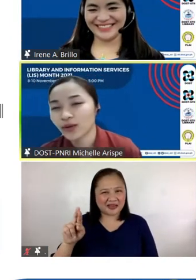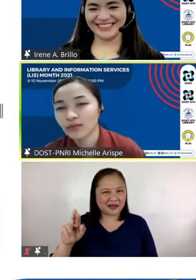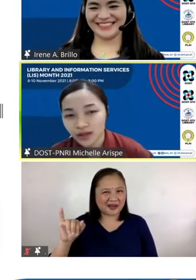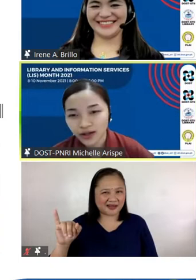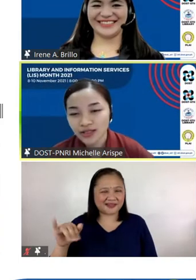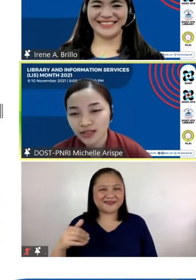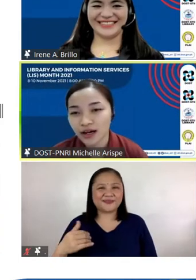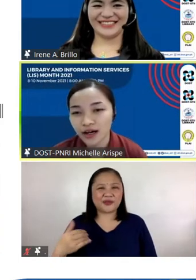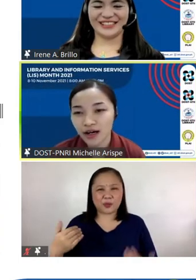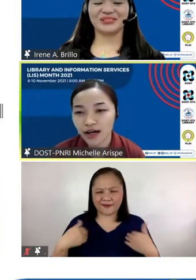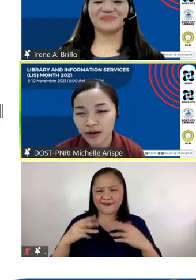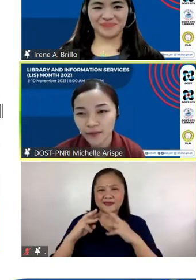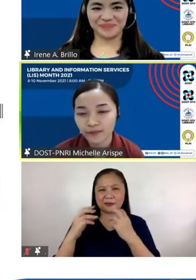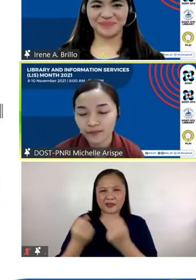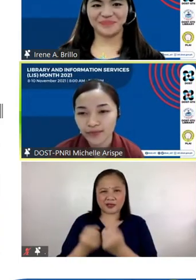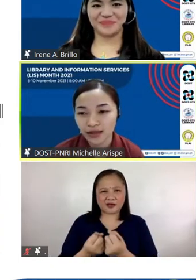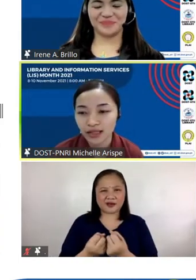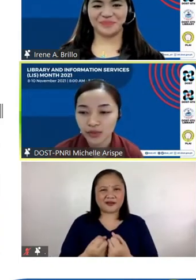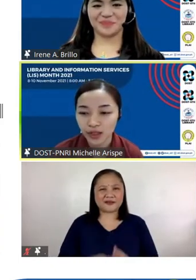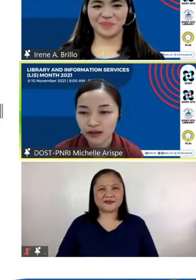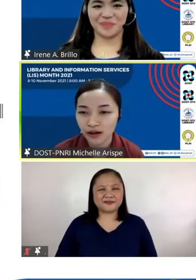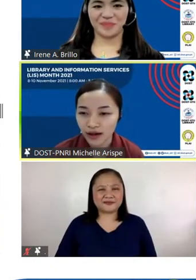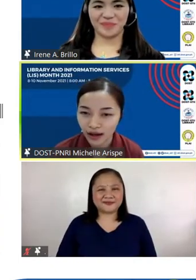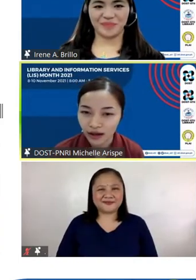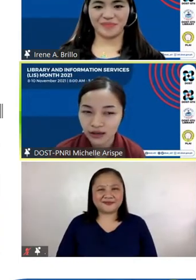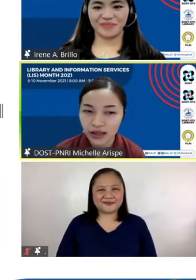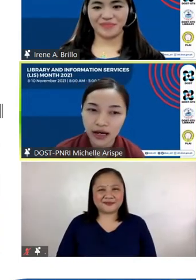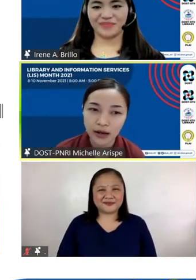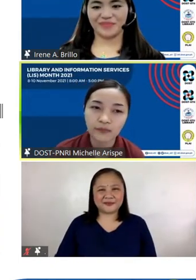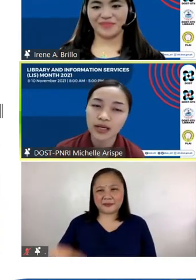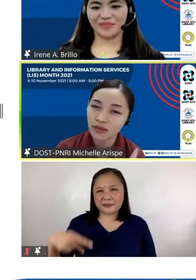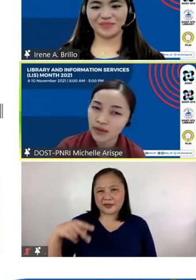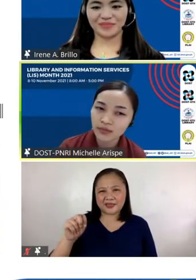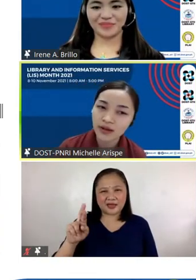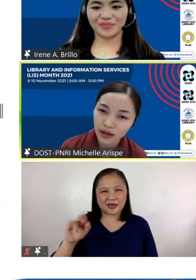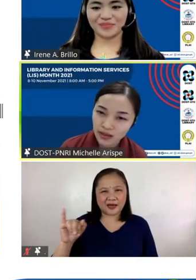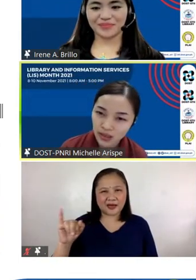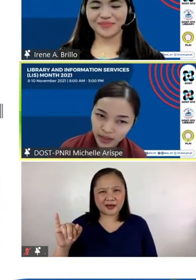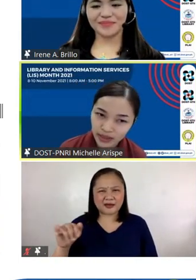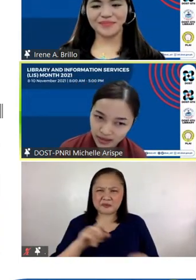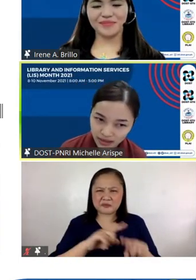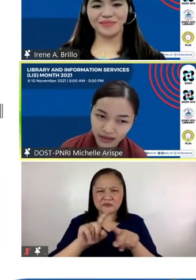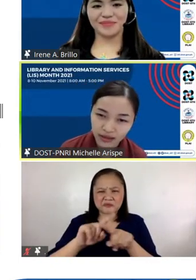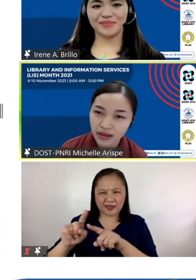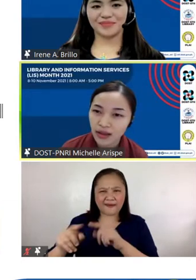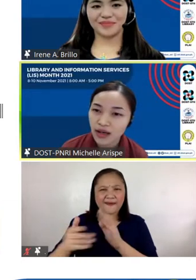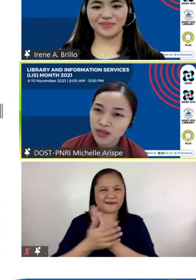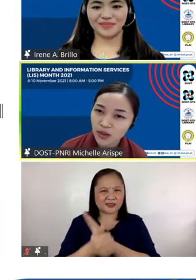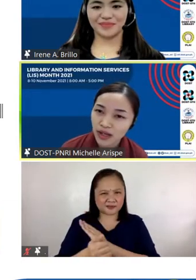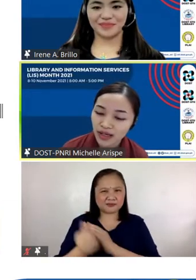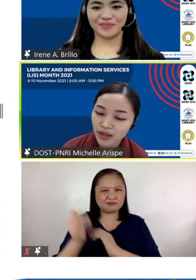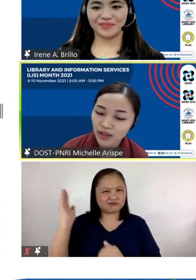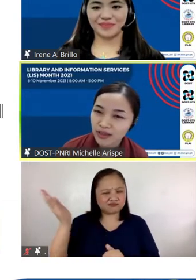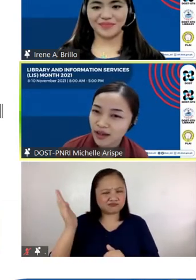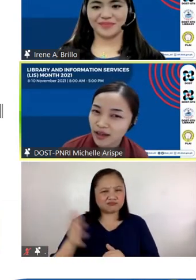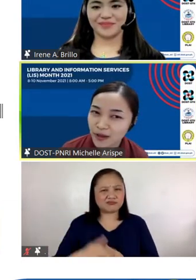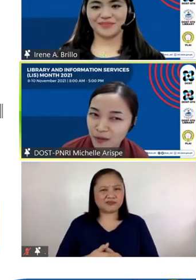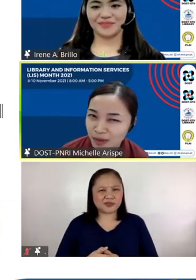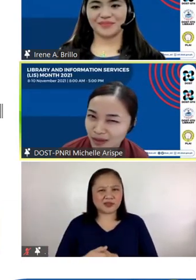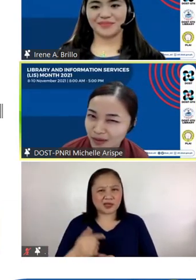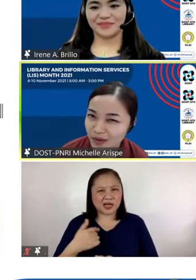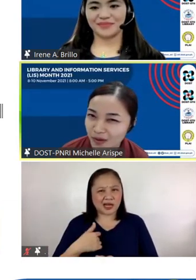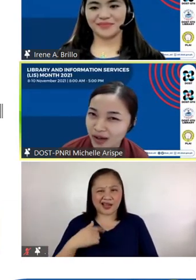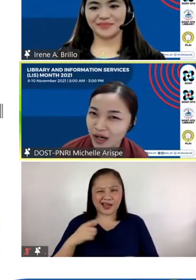hold webinars at PNRI na may iba-ibang experts din. So, I really